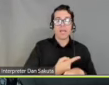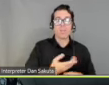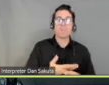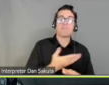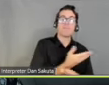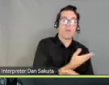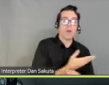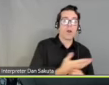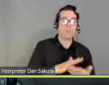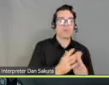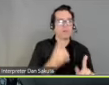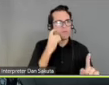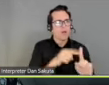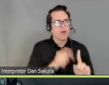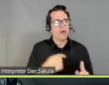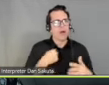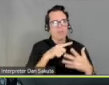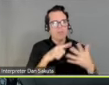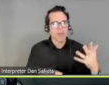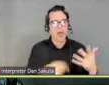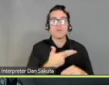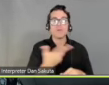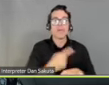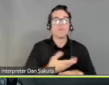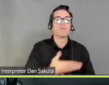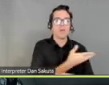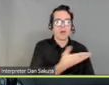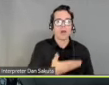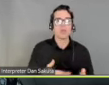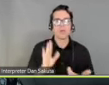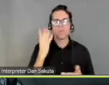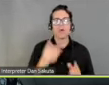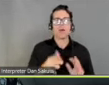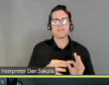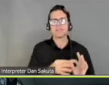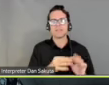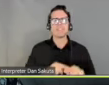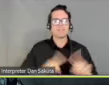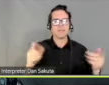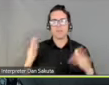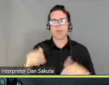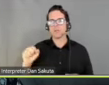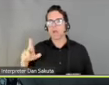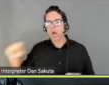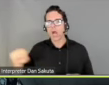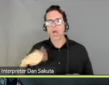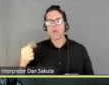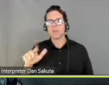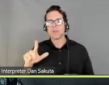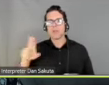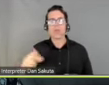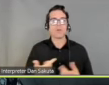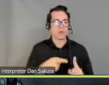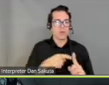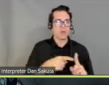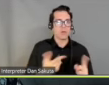the things that's so unique about this virus compared to previous SARS or to the flu, is that you're actually shedding the most virus before you even know that